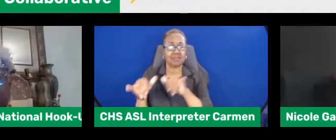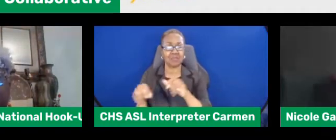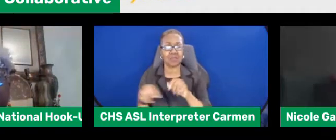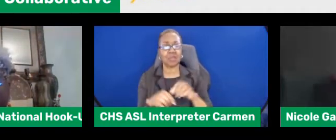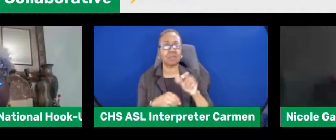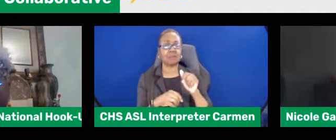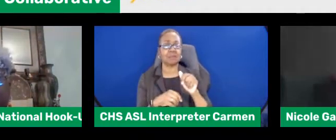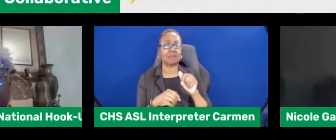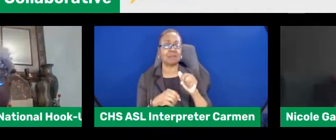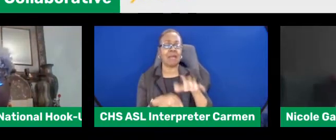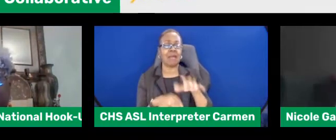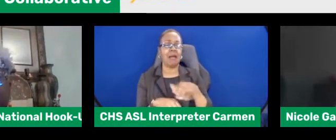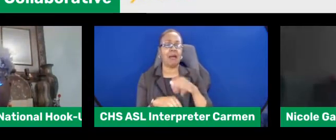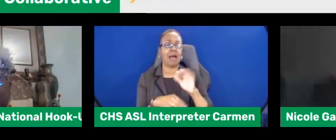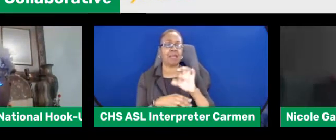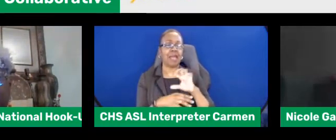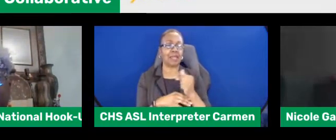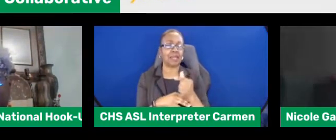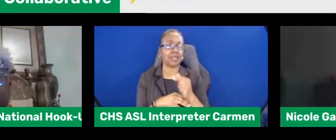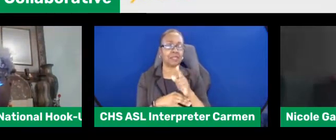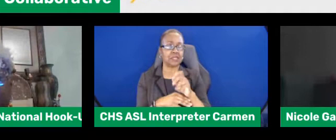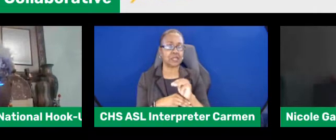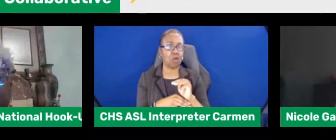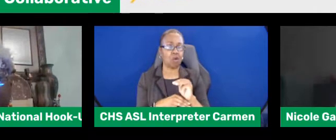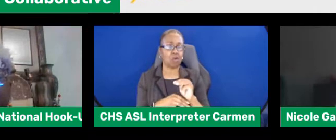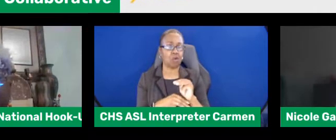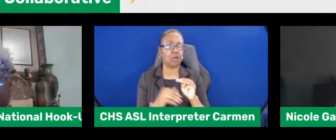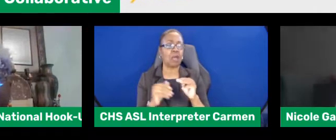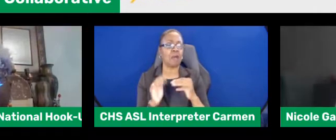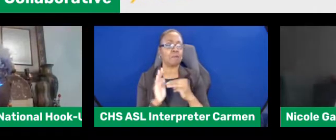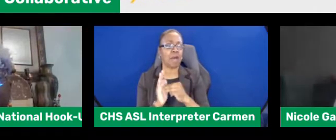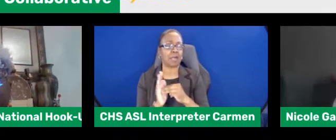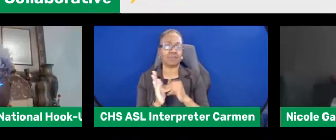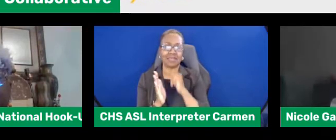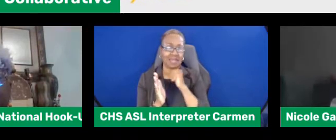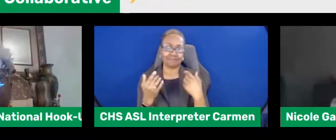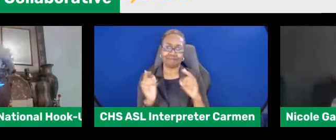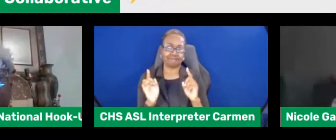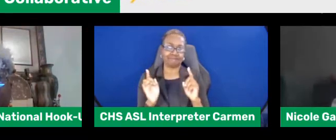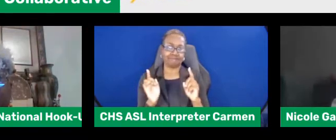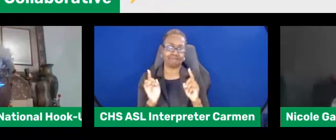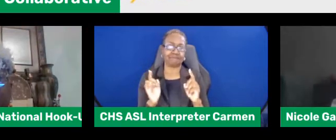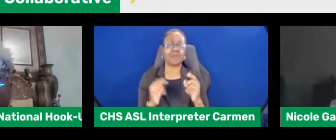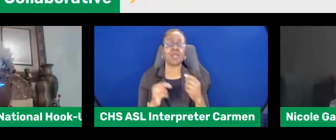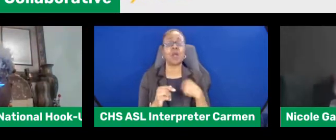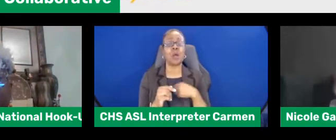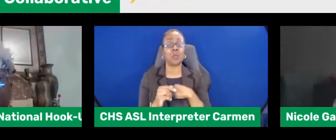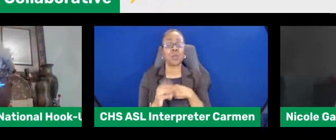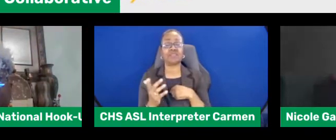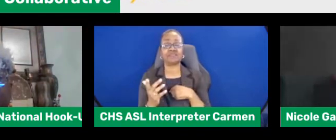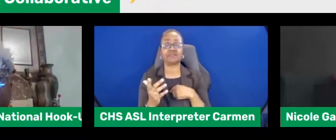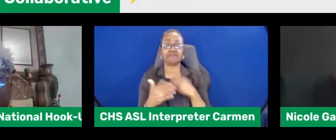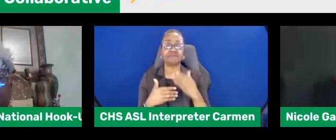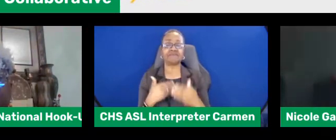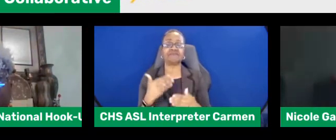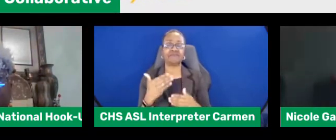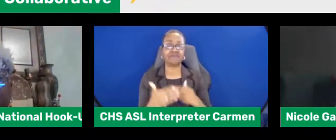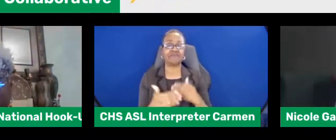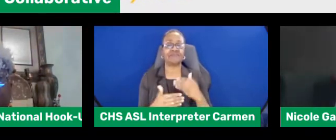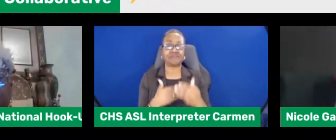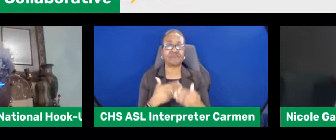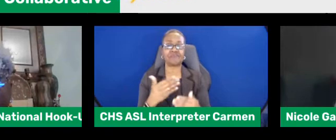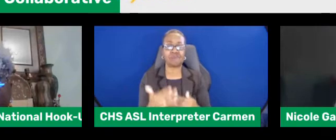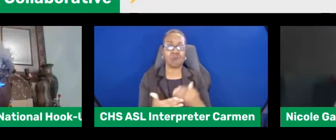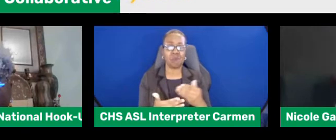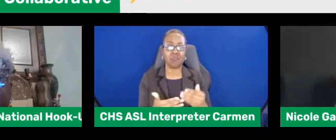of model. And unfortunately, we did not get that bid. So we've kind of come forward and presented